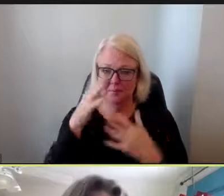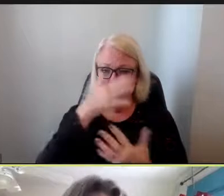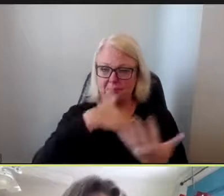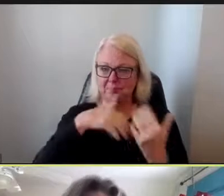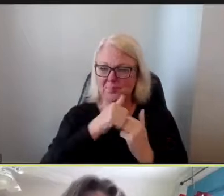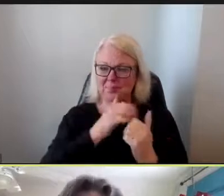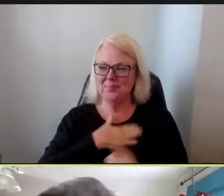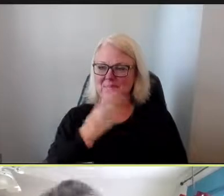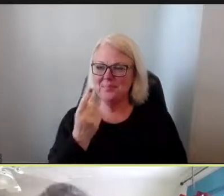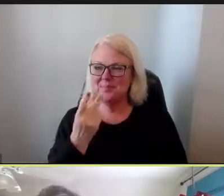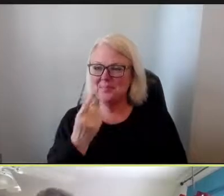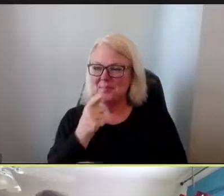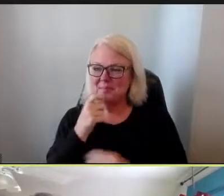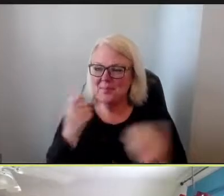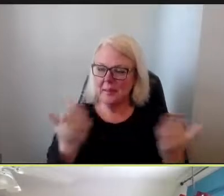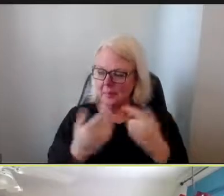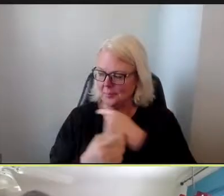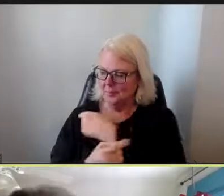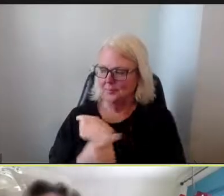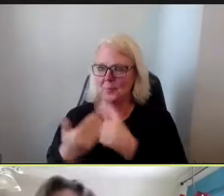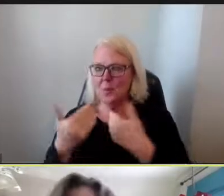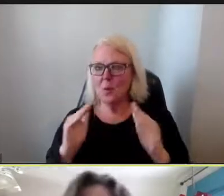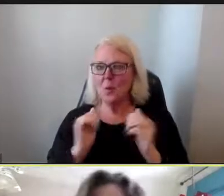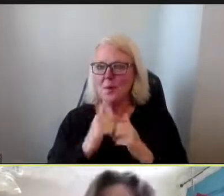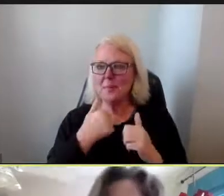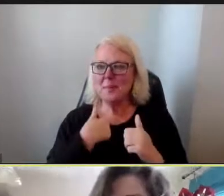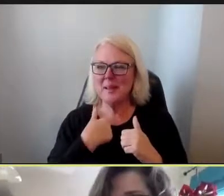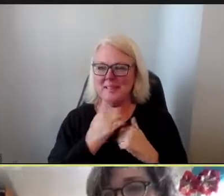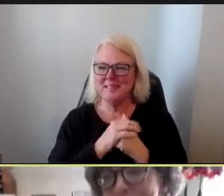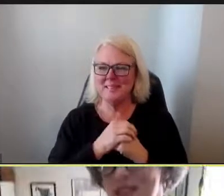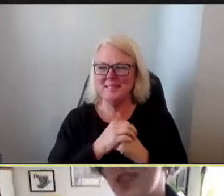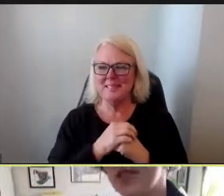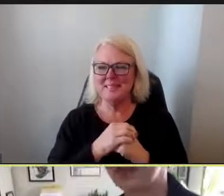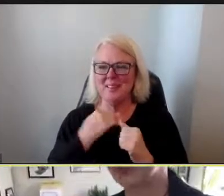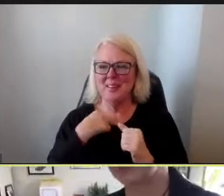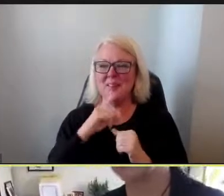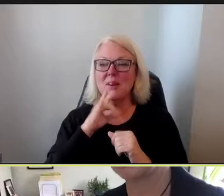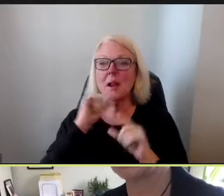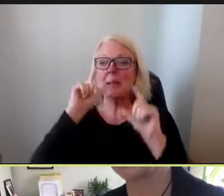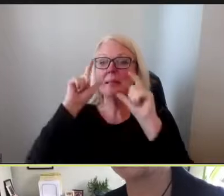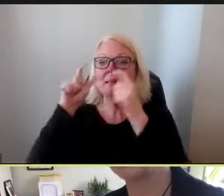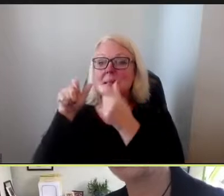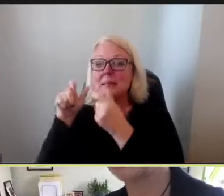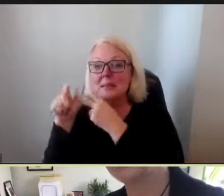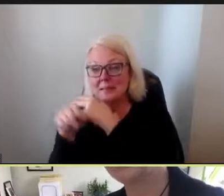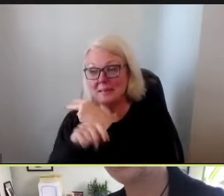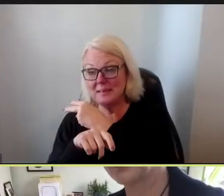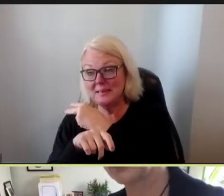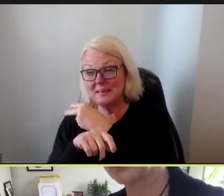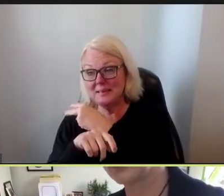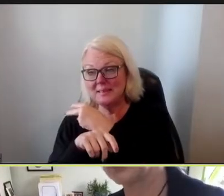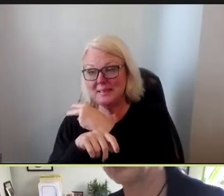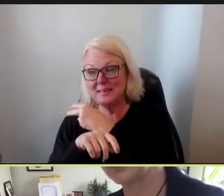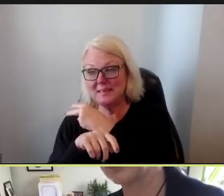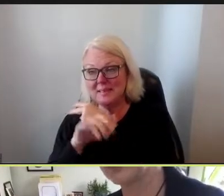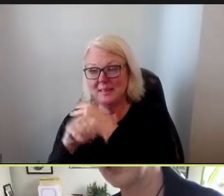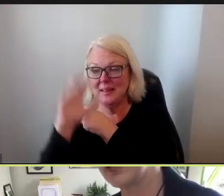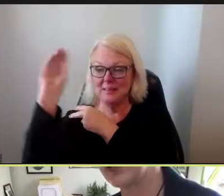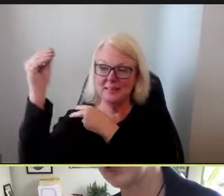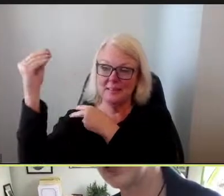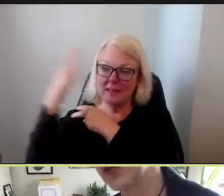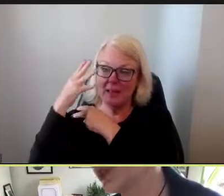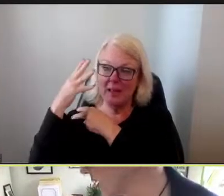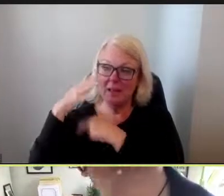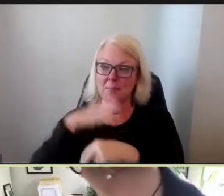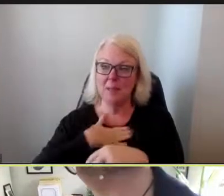my dogs who are here in the room with me. I'm actually tilting my screen right now. It's very sunny in my study,